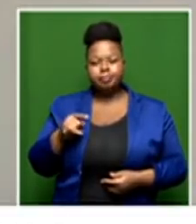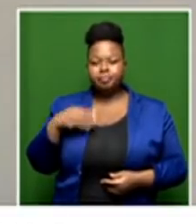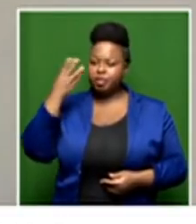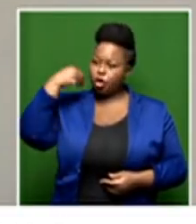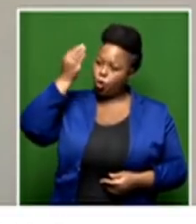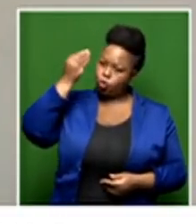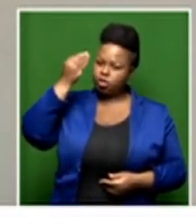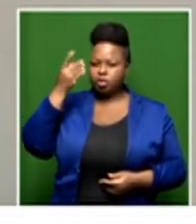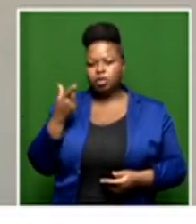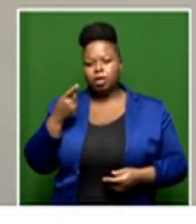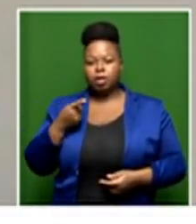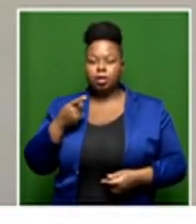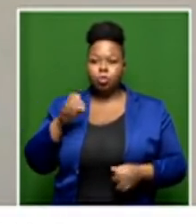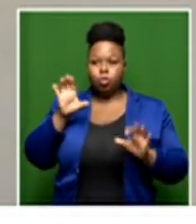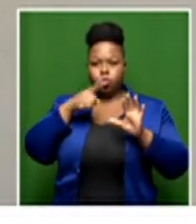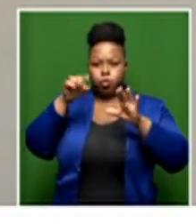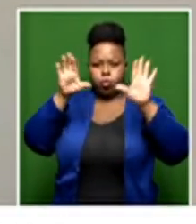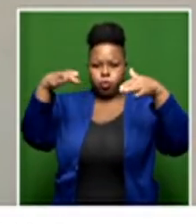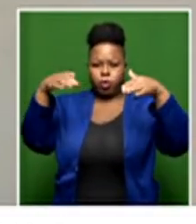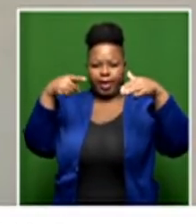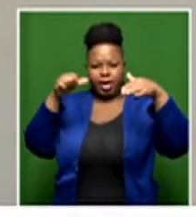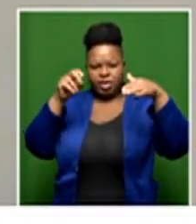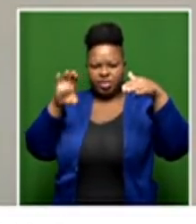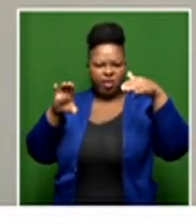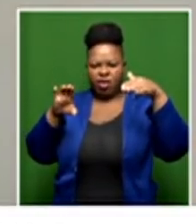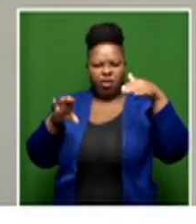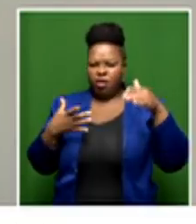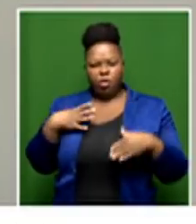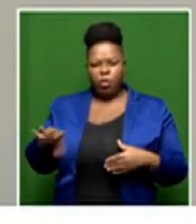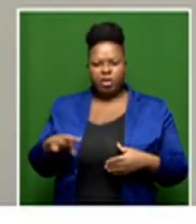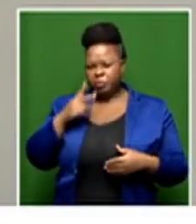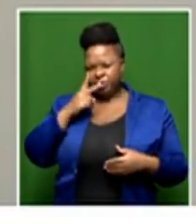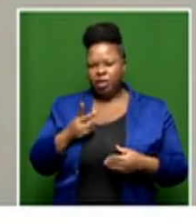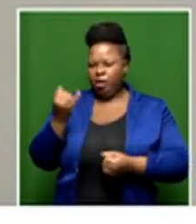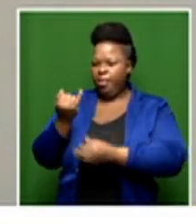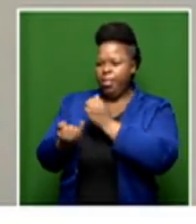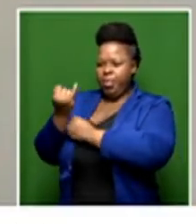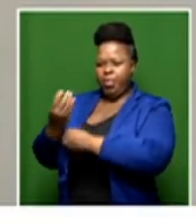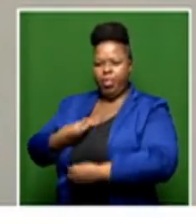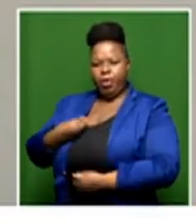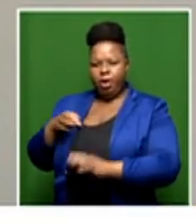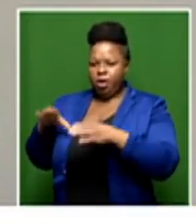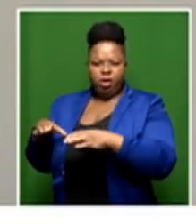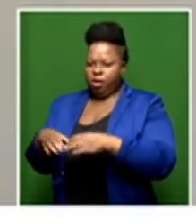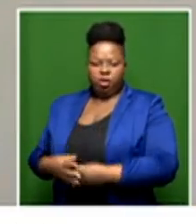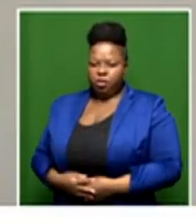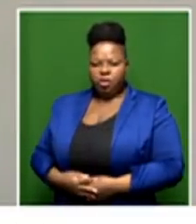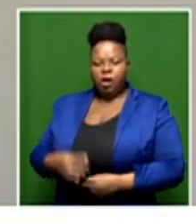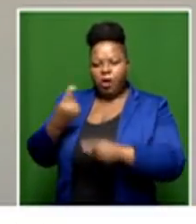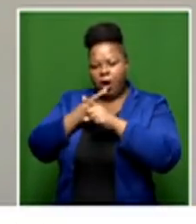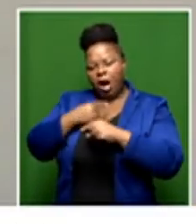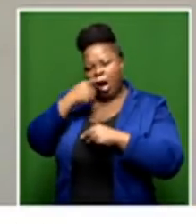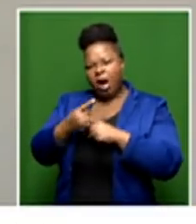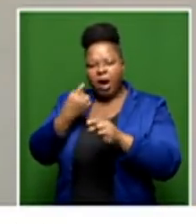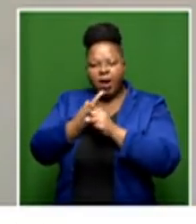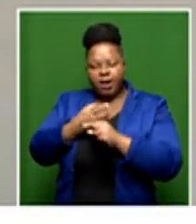elder or the old guard in the ANC hardly want to see an independent youth league. They've always,